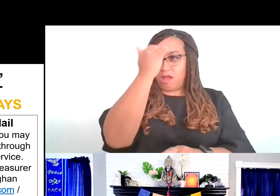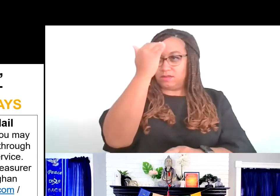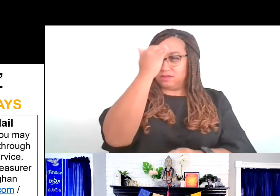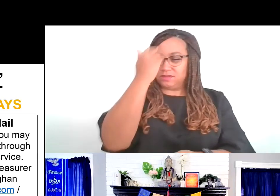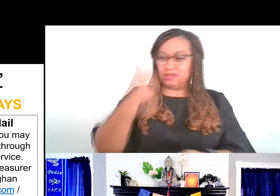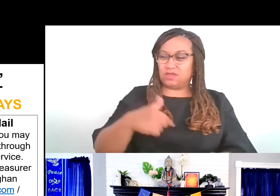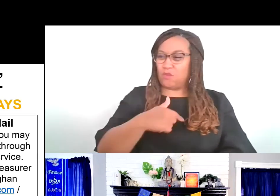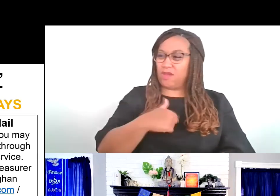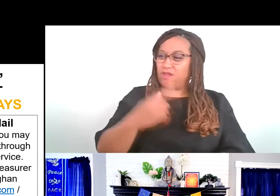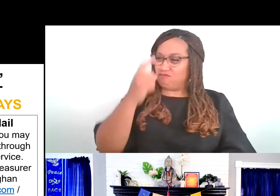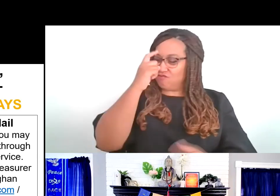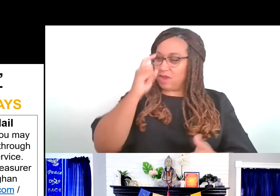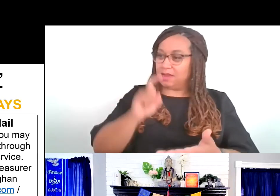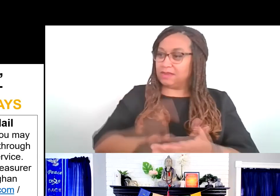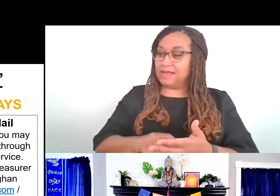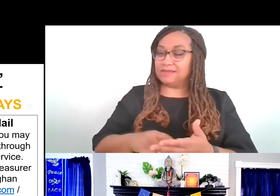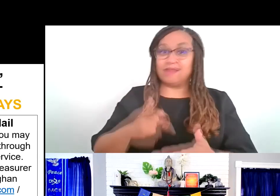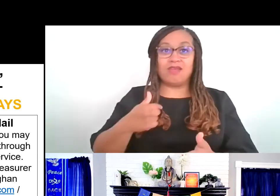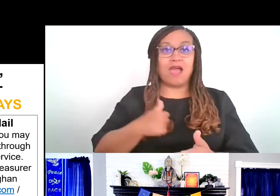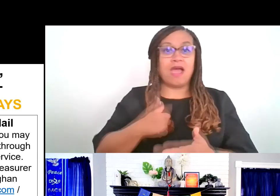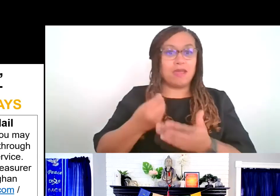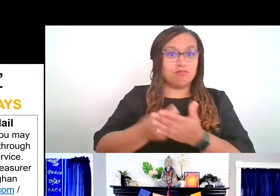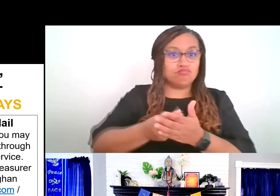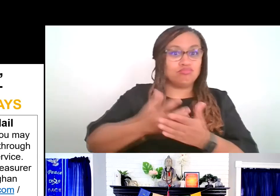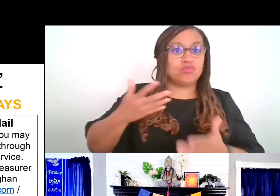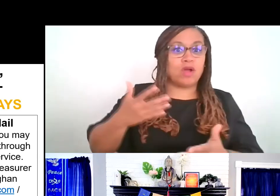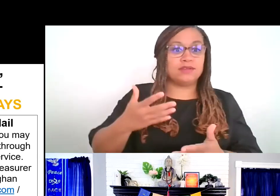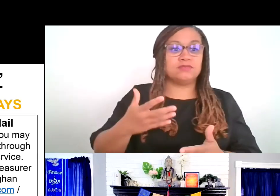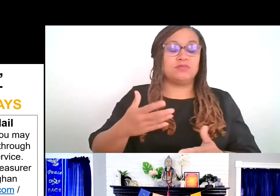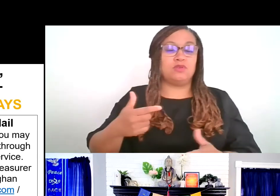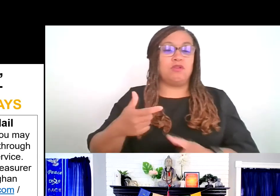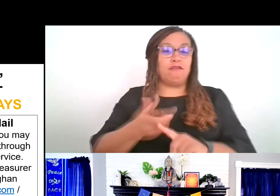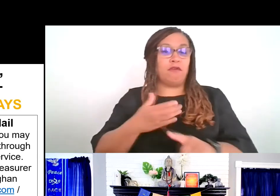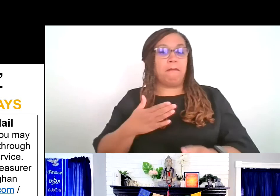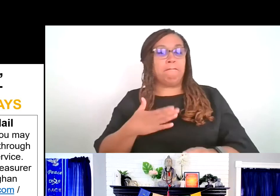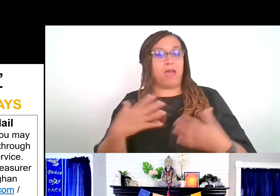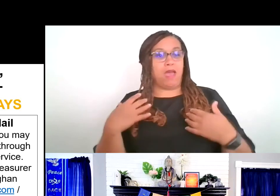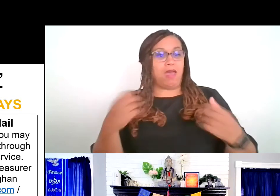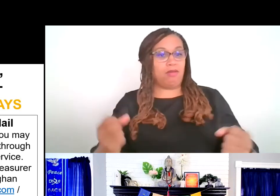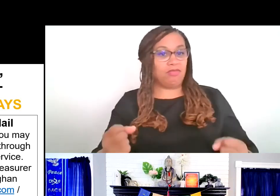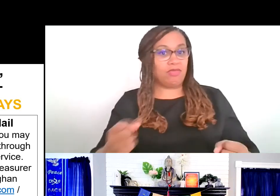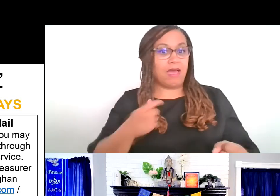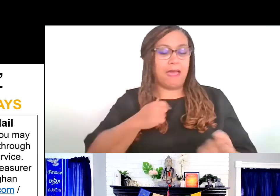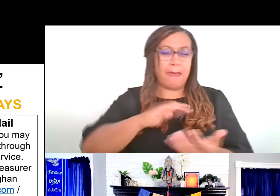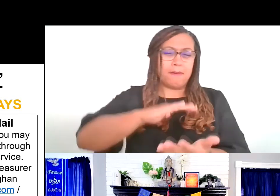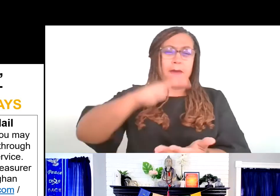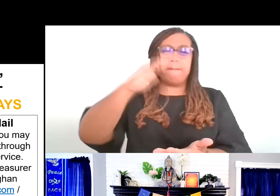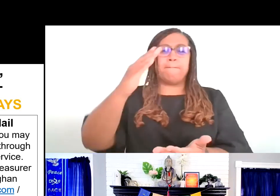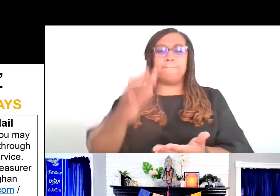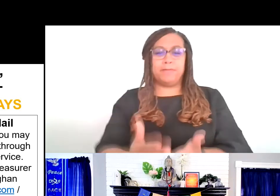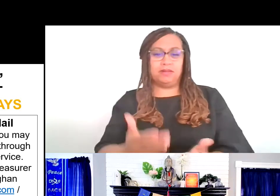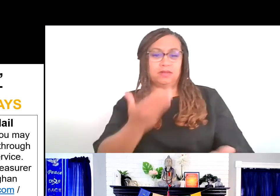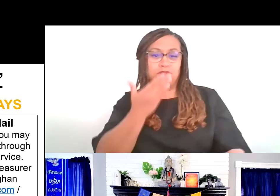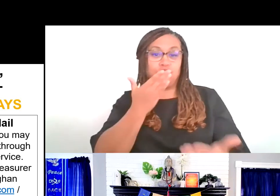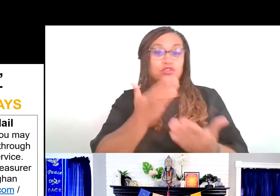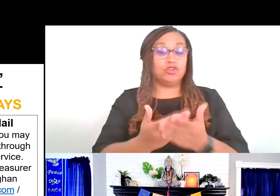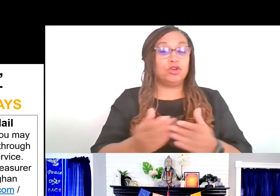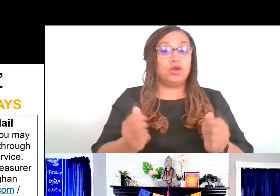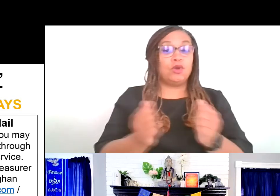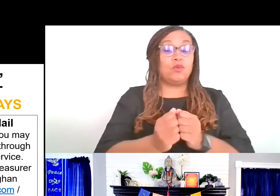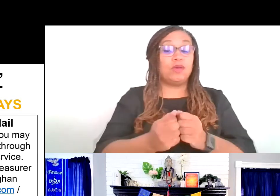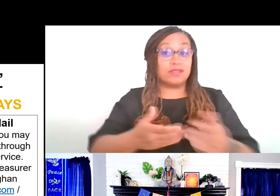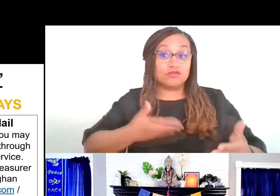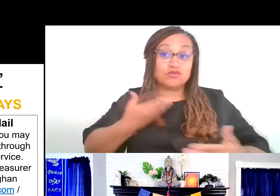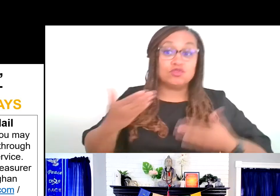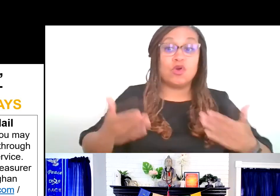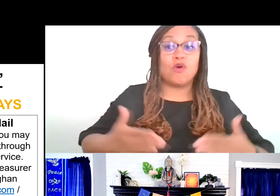health. I am prospering in my relationships. I am abundantly good with joy. Tracy, cue